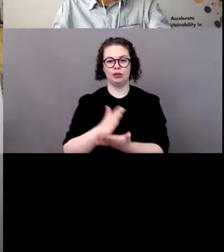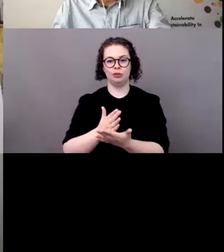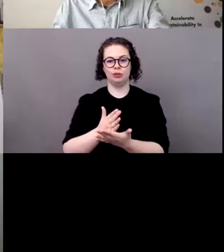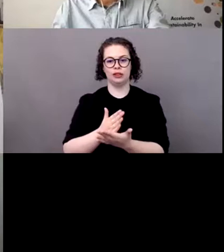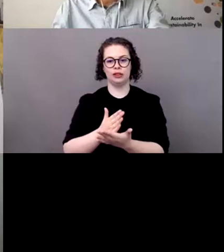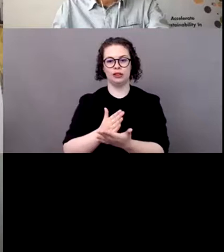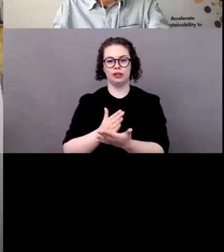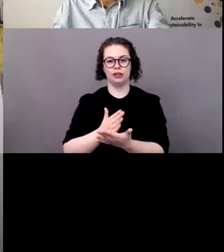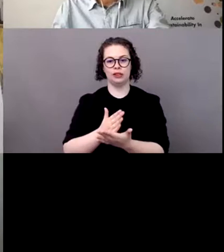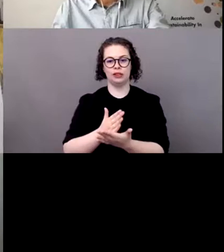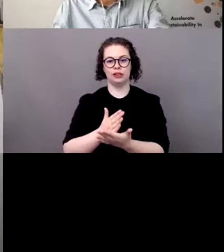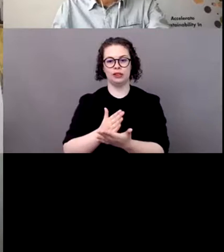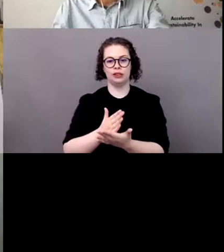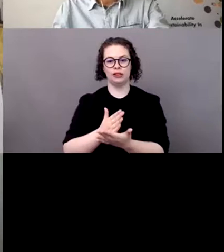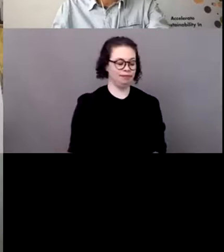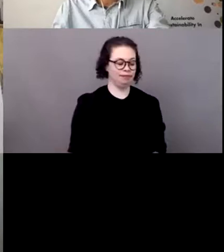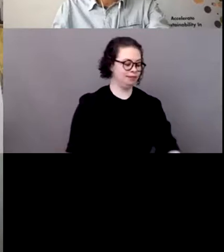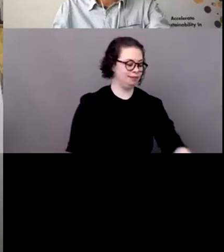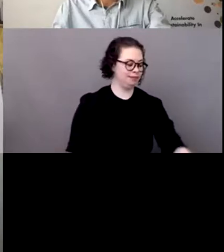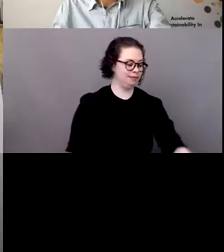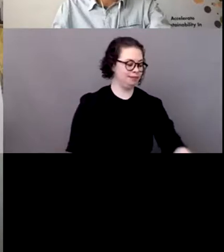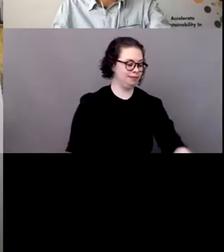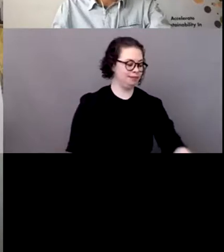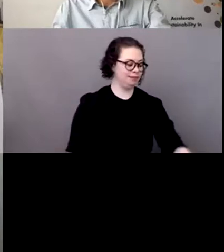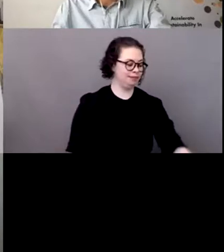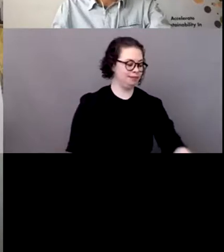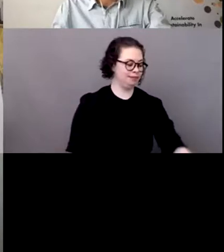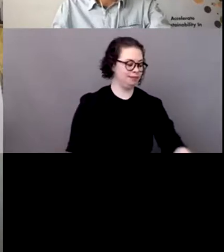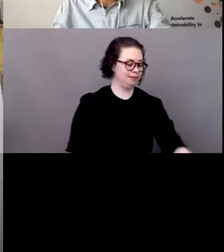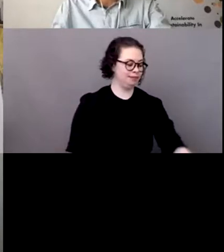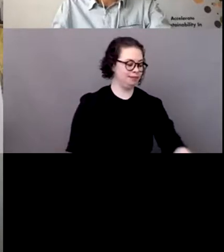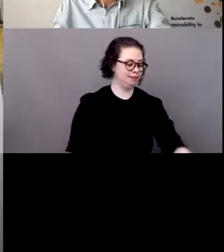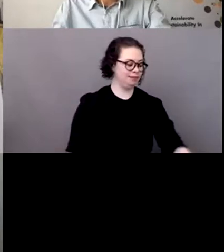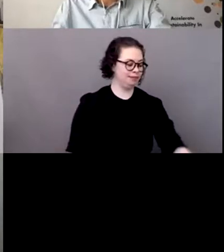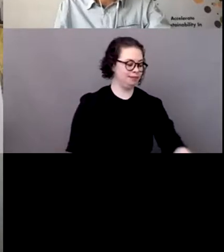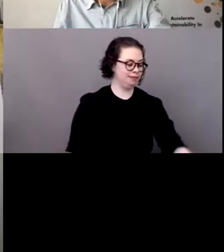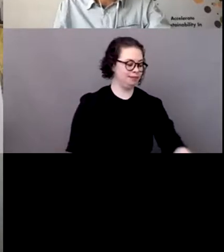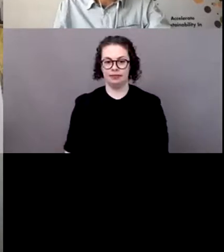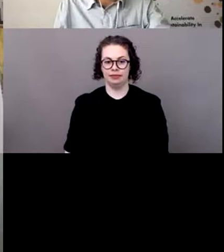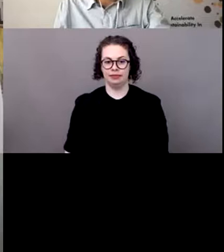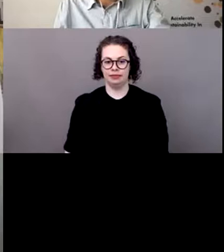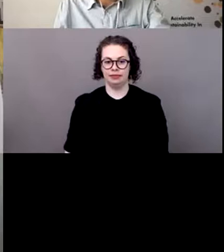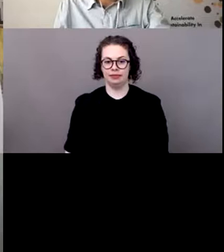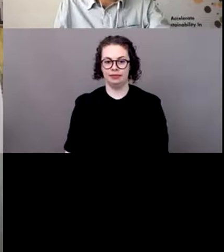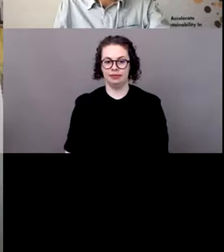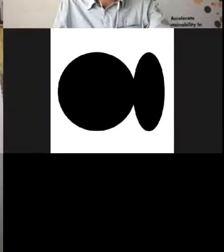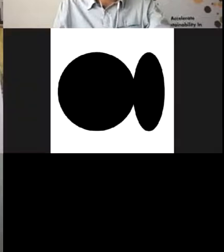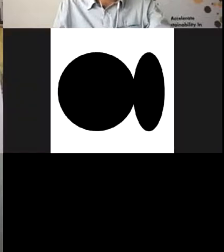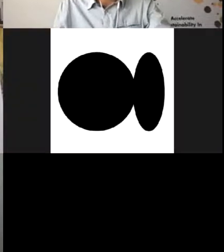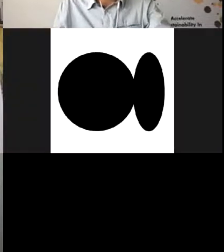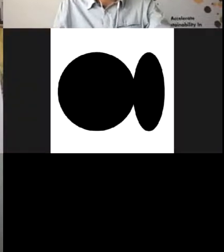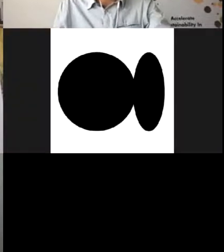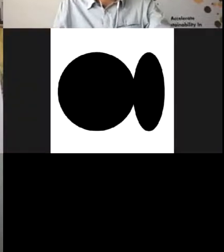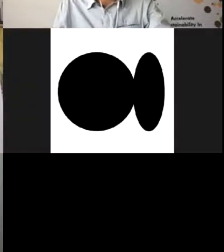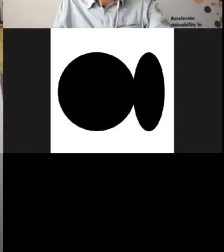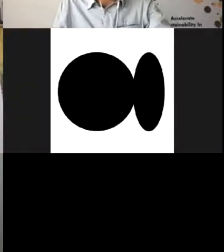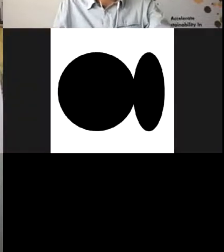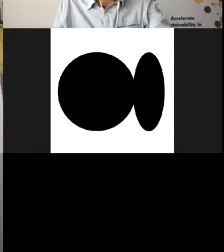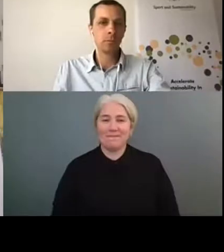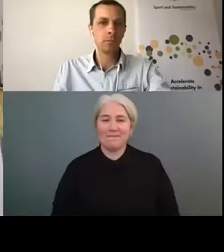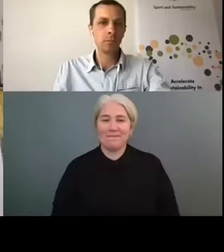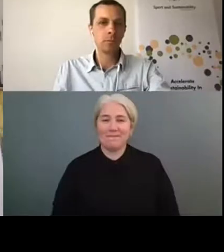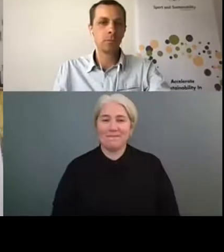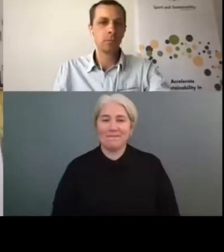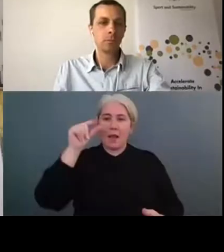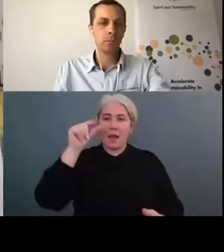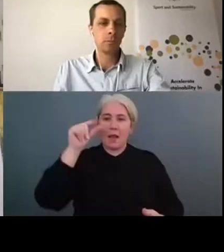And you have to bring it together with financial incentives, like the part of the like revenues from media rights or